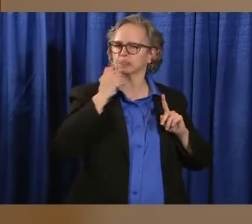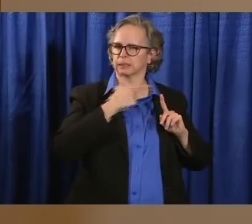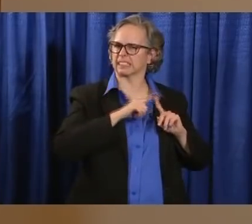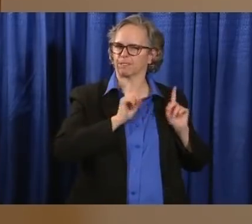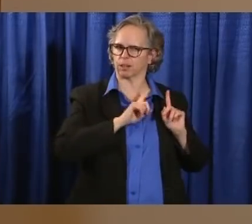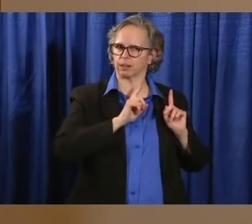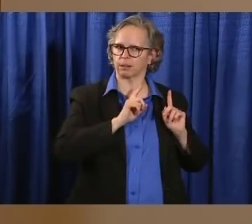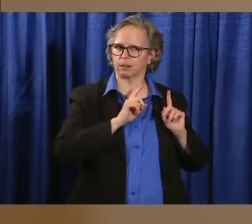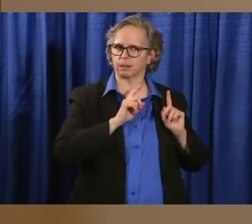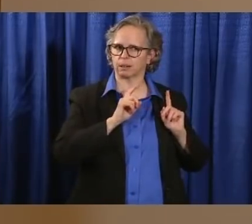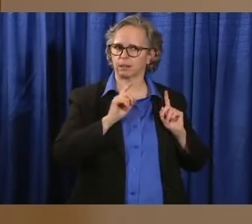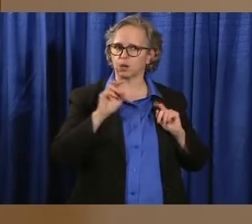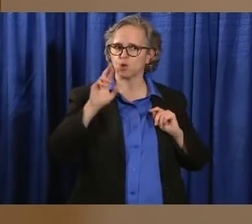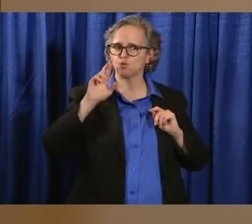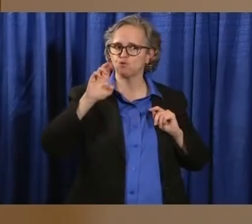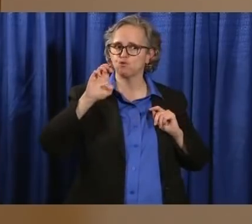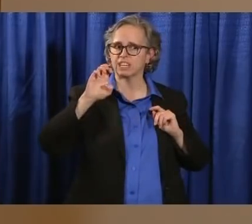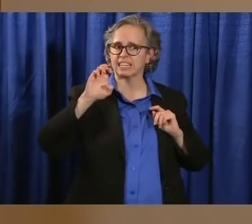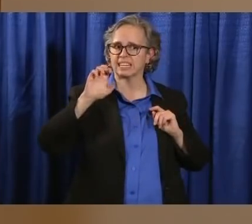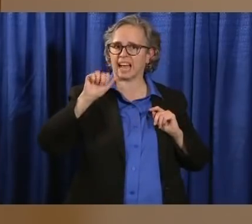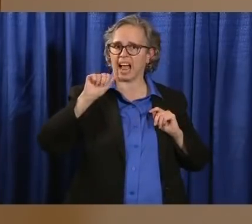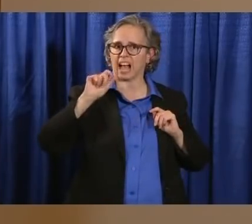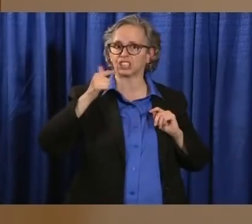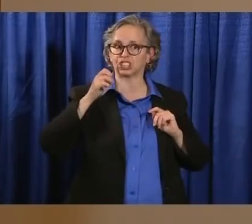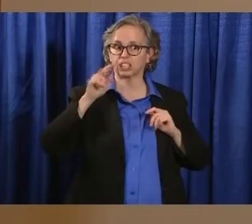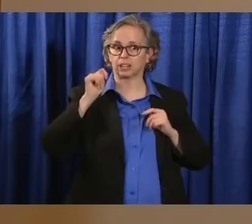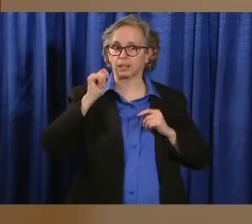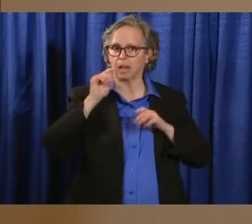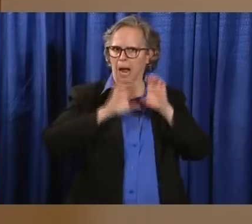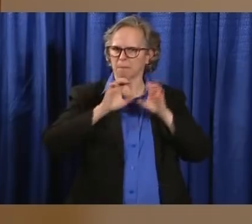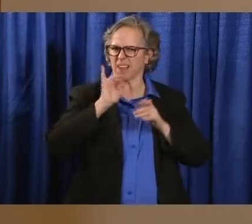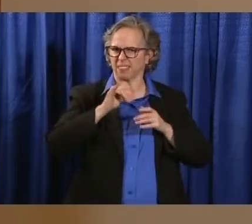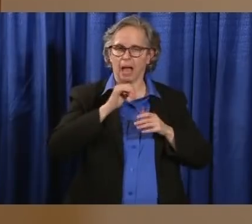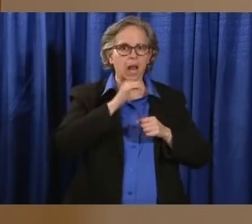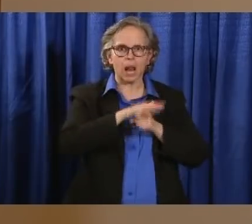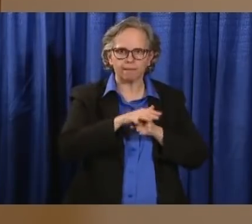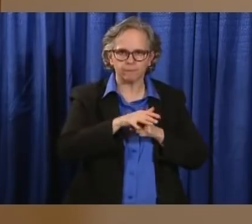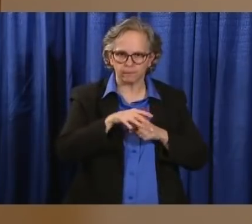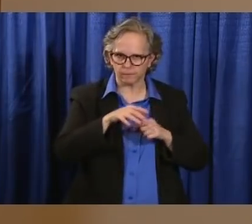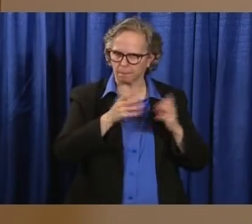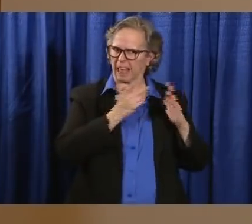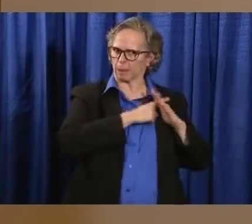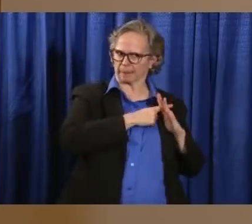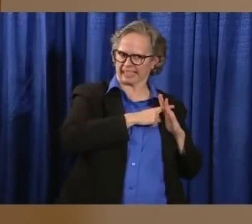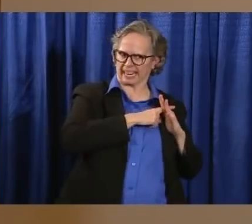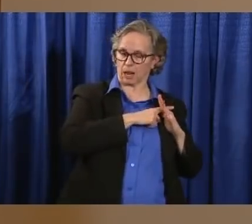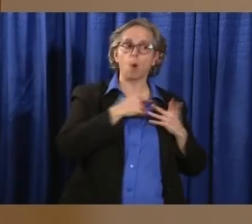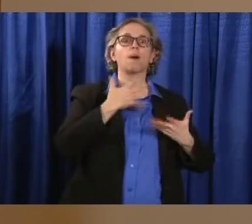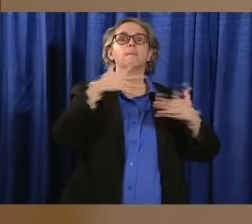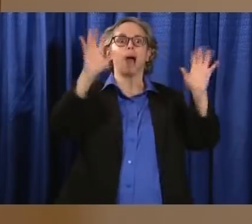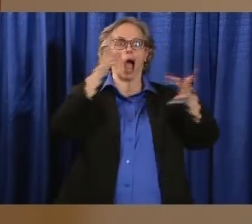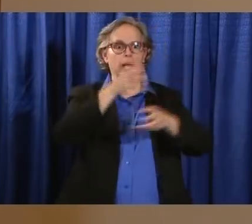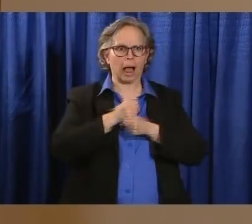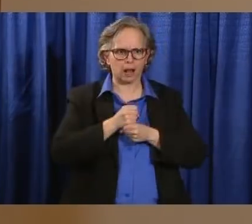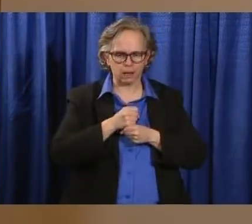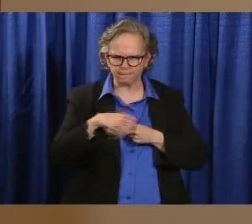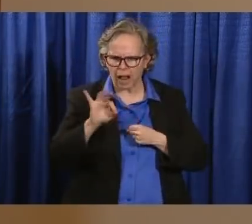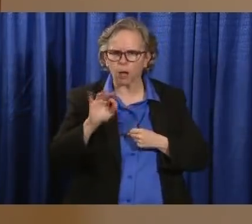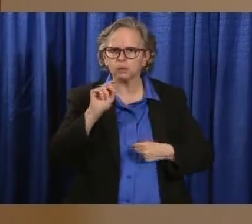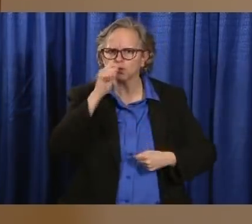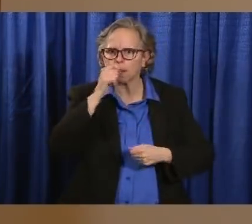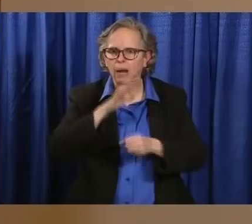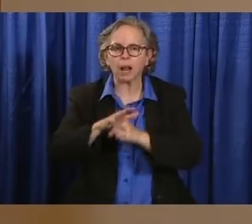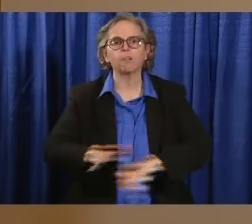to run the test in our labs. Then it was the components, swabs and media. And as soon as possible, as soon as